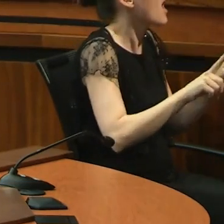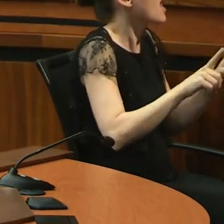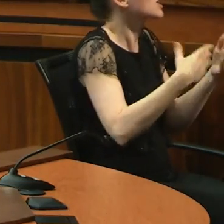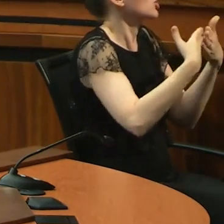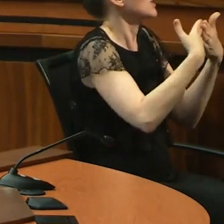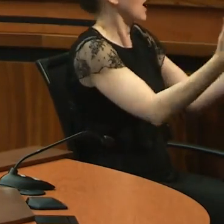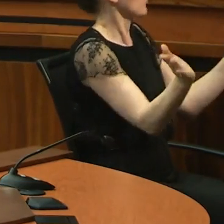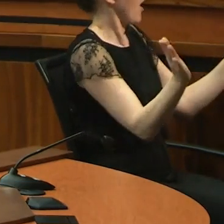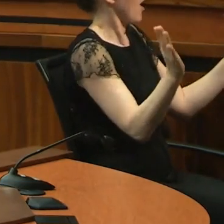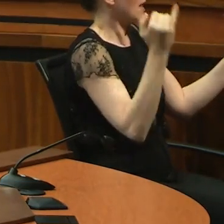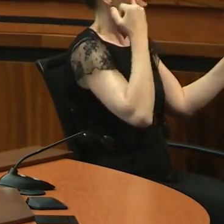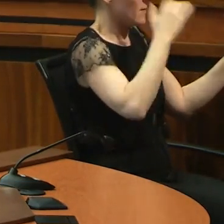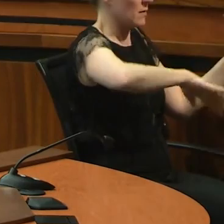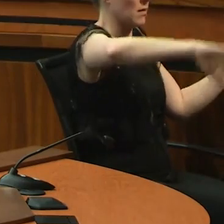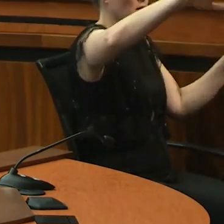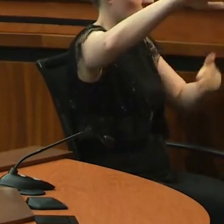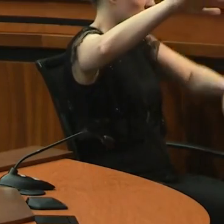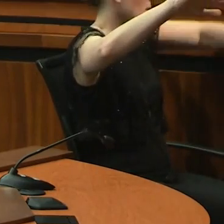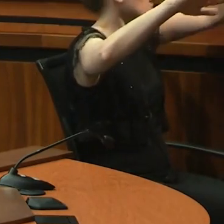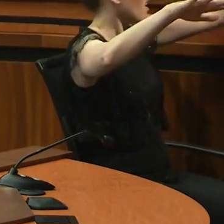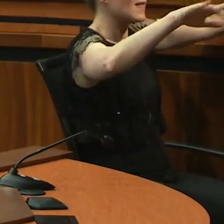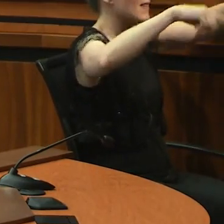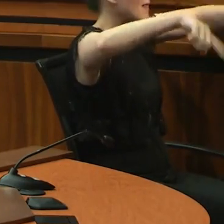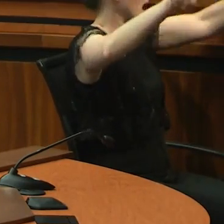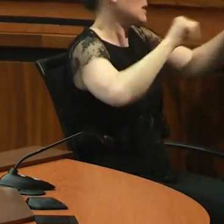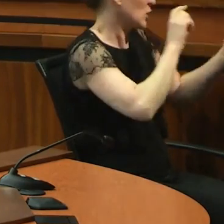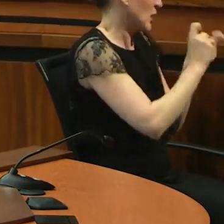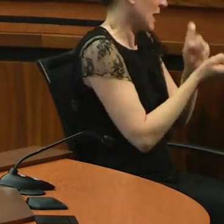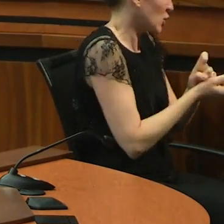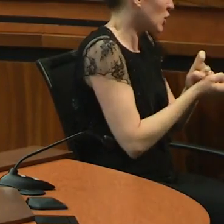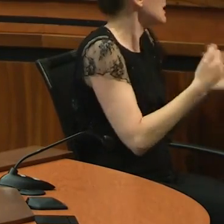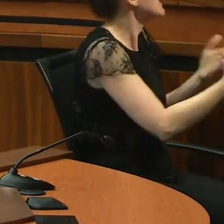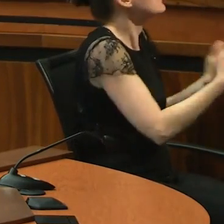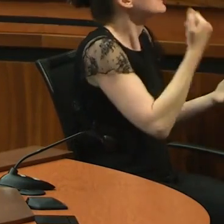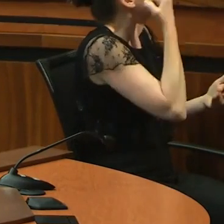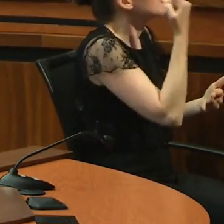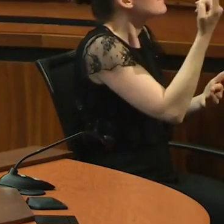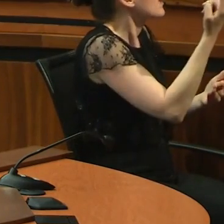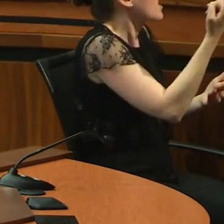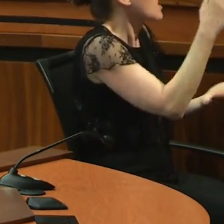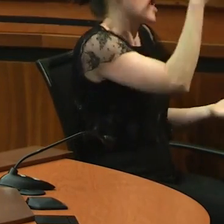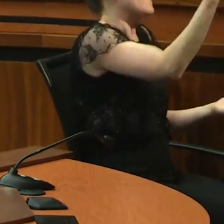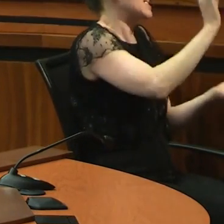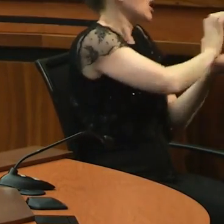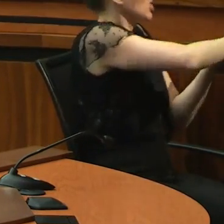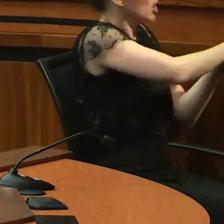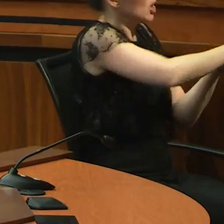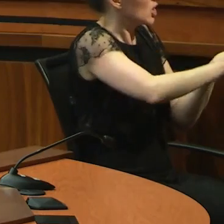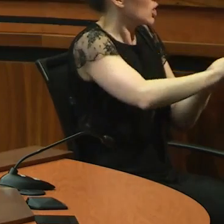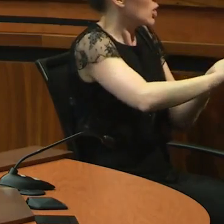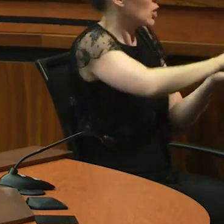developer levels off a terrace to build houses, overall the top of the watershed's 100 feet higher than the stream. Water's going to flow